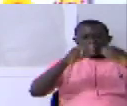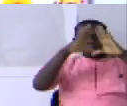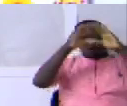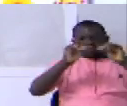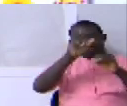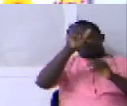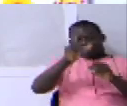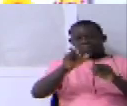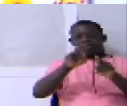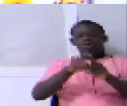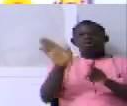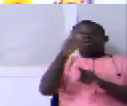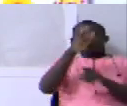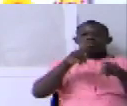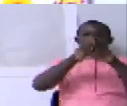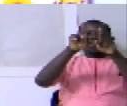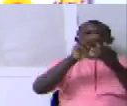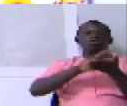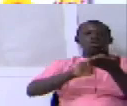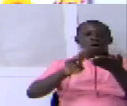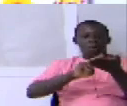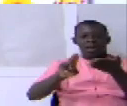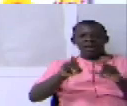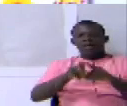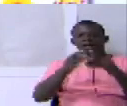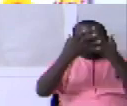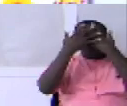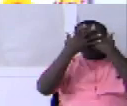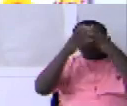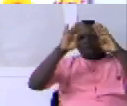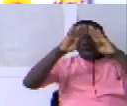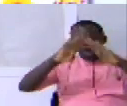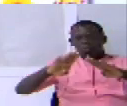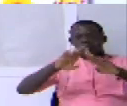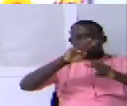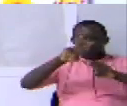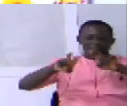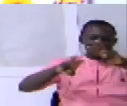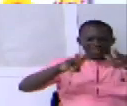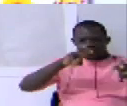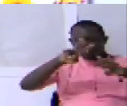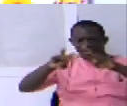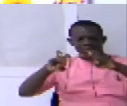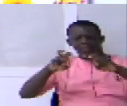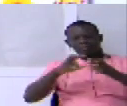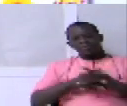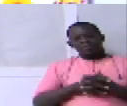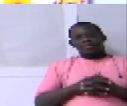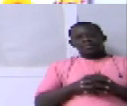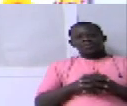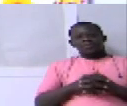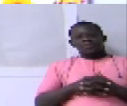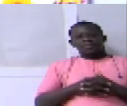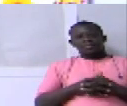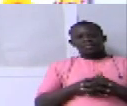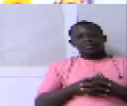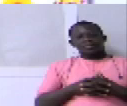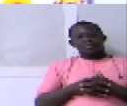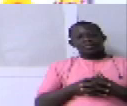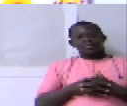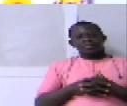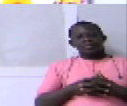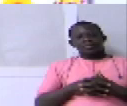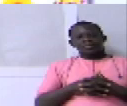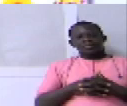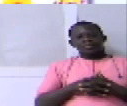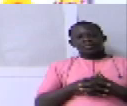normal sales check-ins. operation officer tata ala jubero la ka murumuru menke kata sel